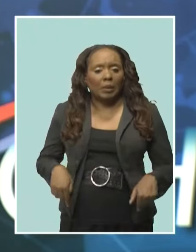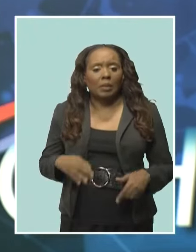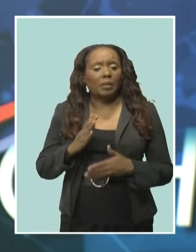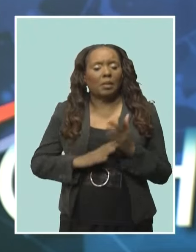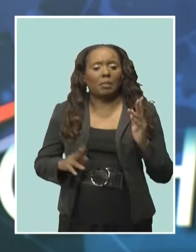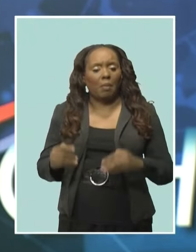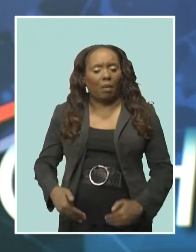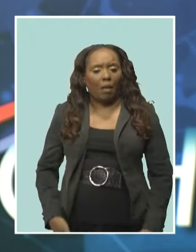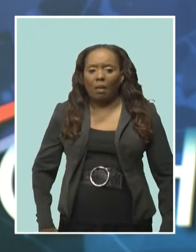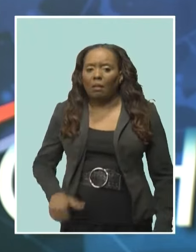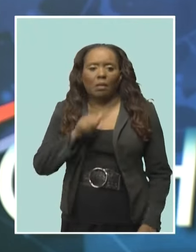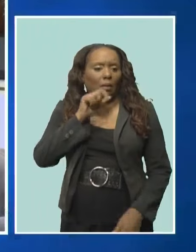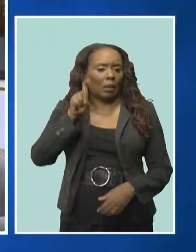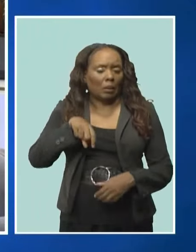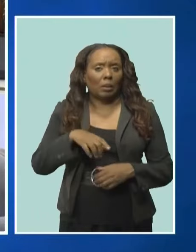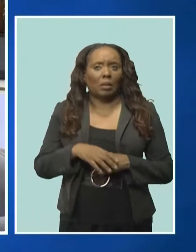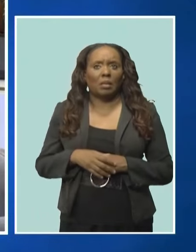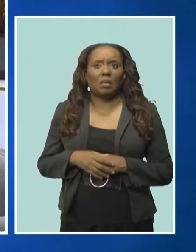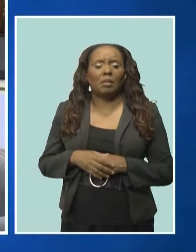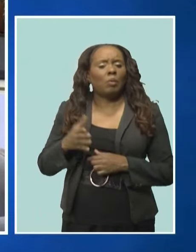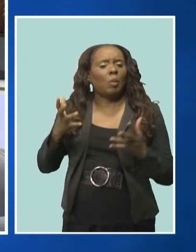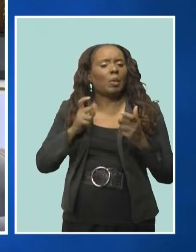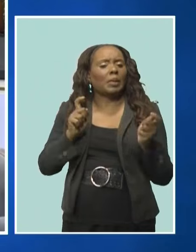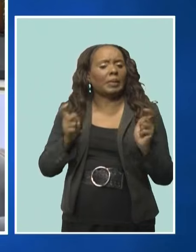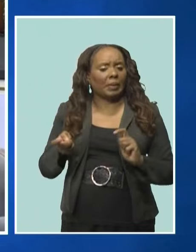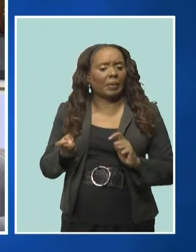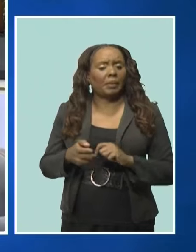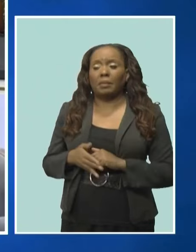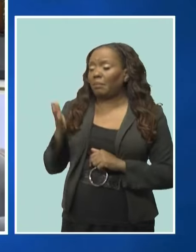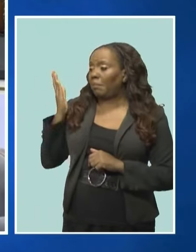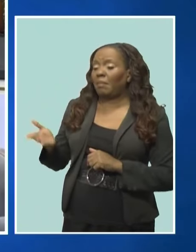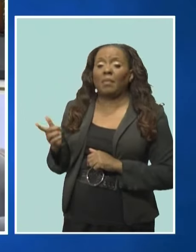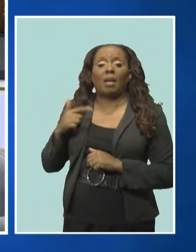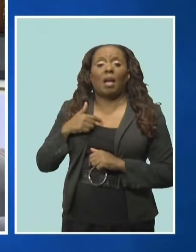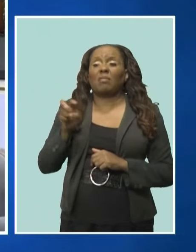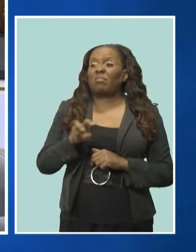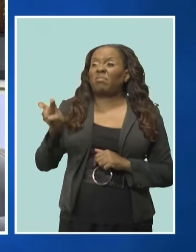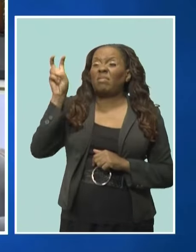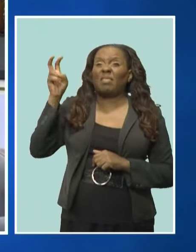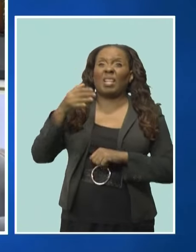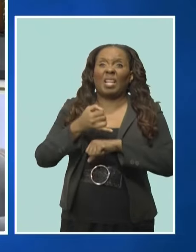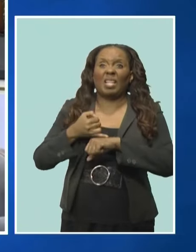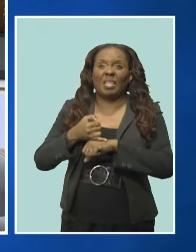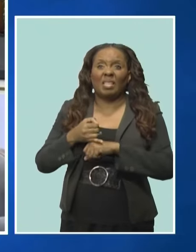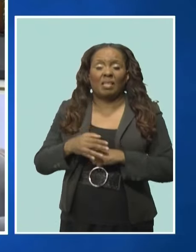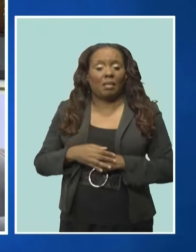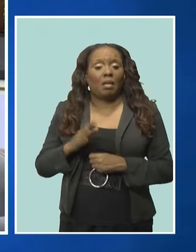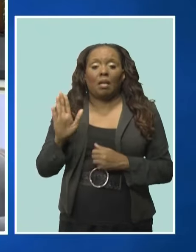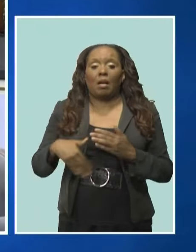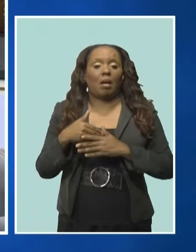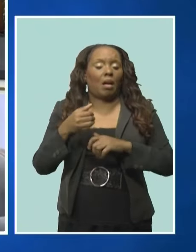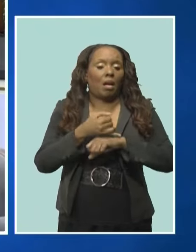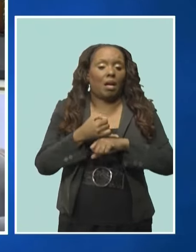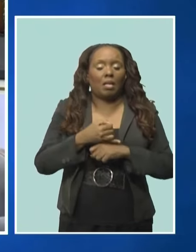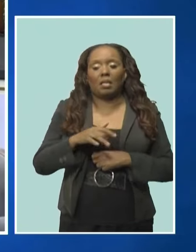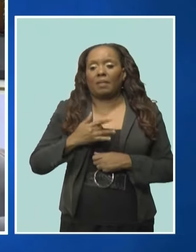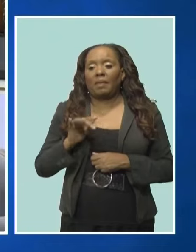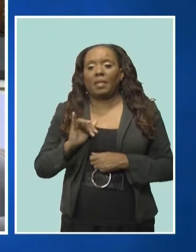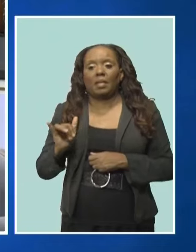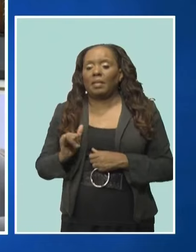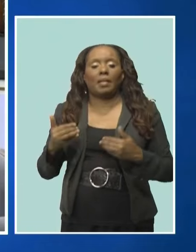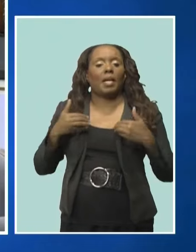need to. As I have moved across the region, every single island thinks that they're the amputation capital of the world. My goodness. And